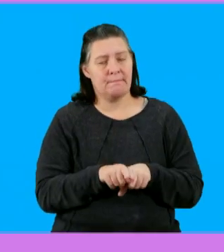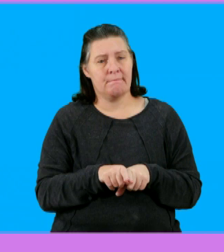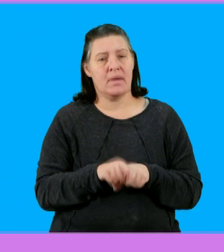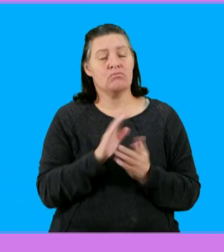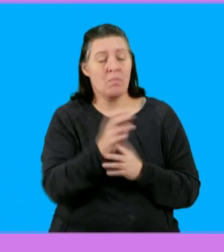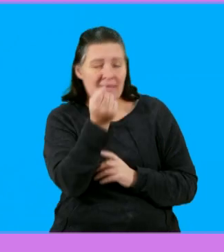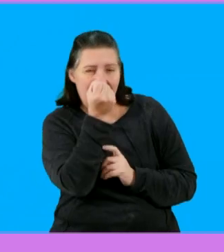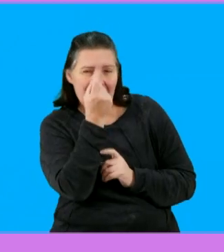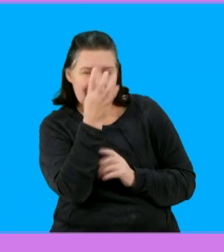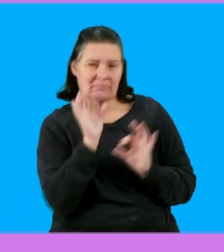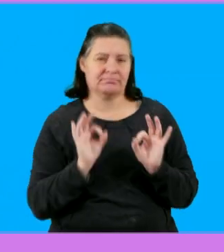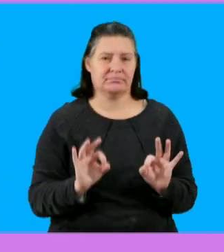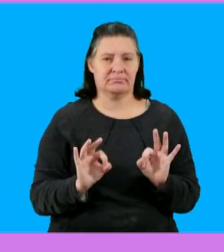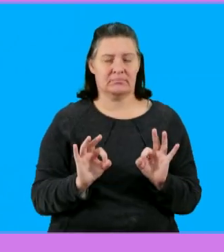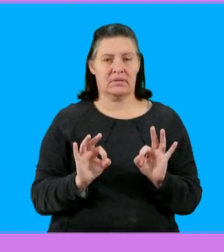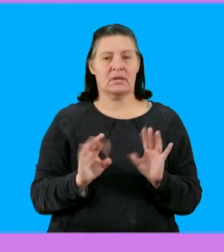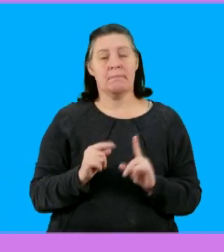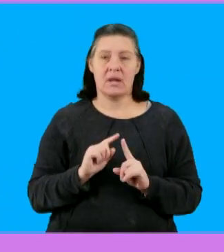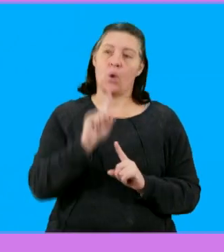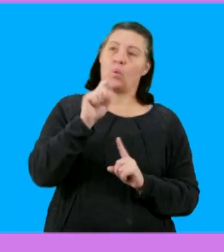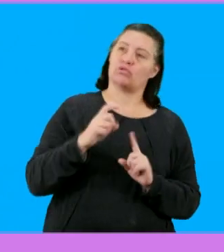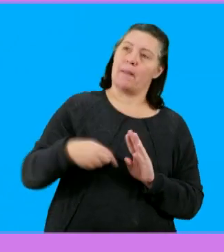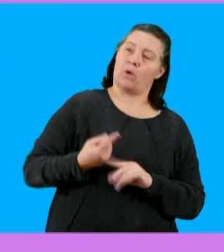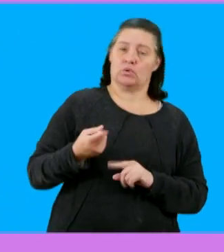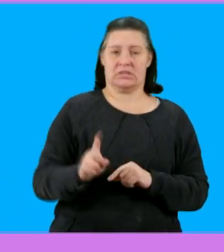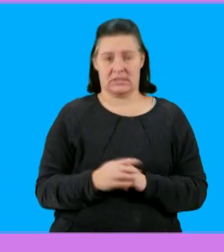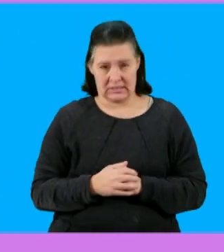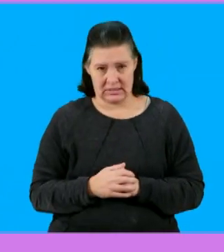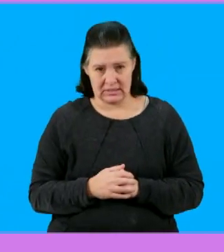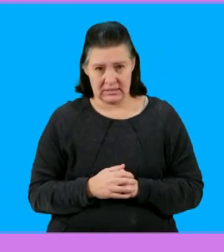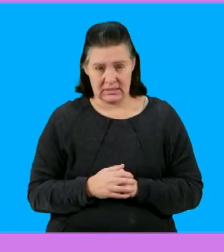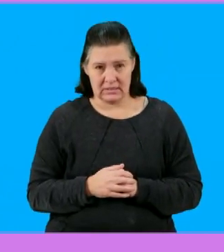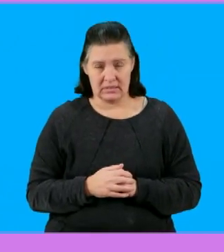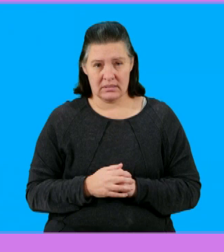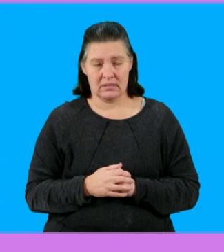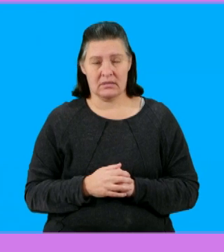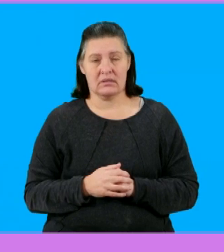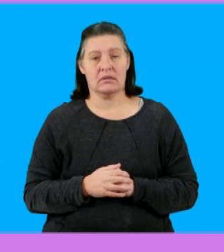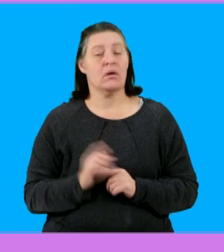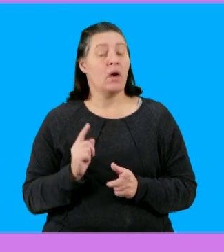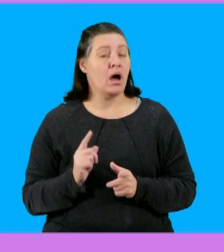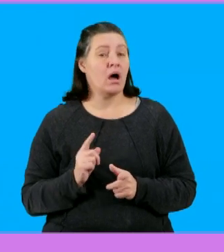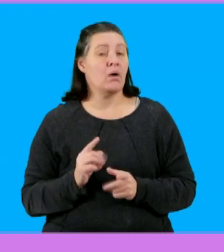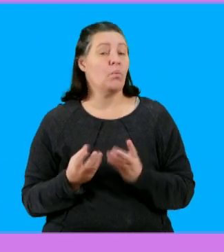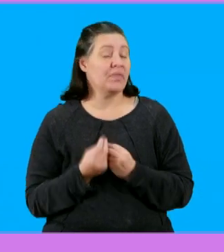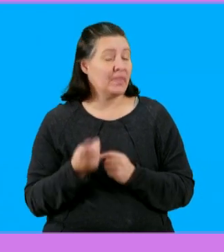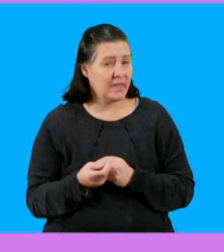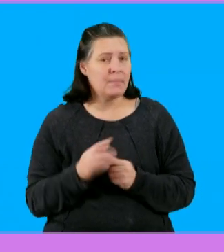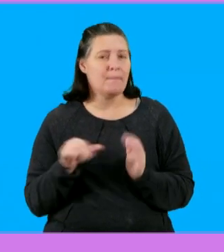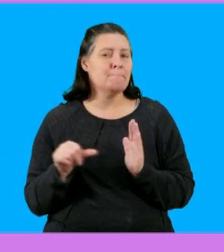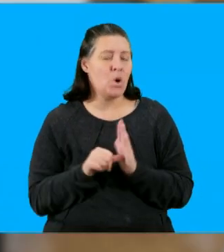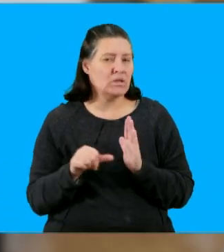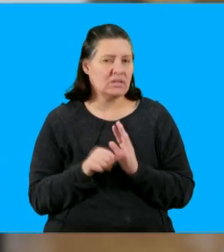also that you understand exactly what the question is all about, right? And then what goes with that is